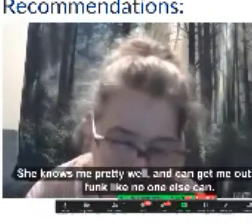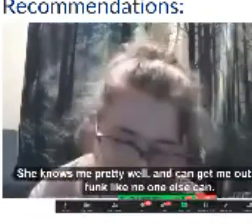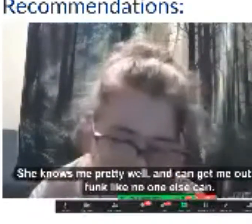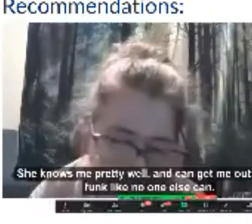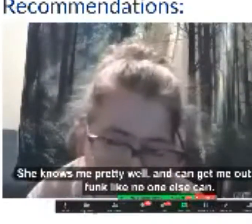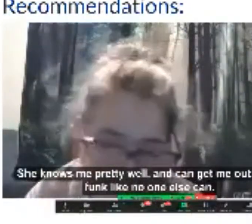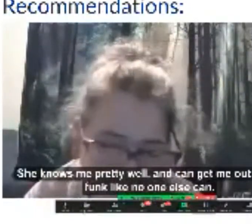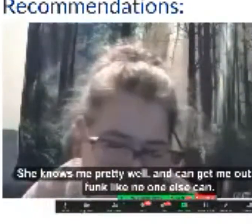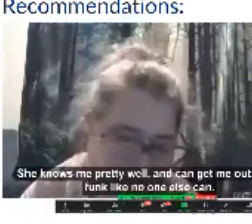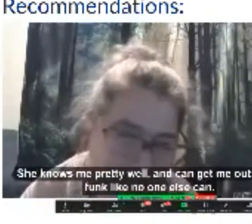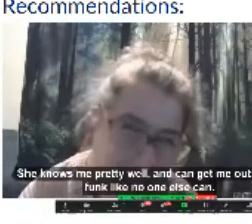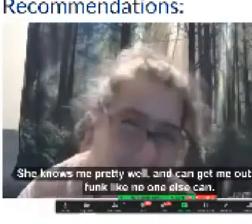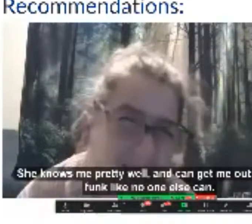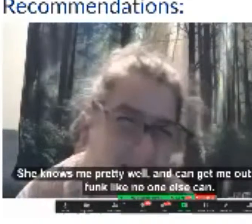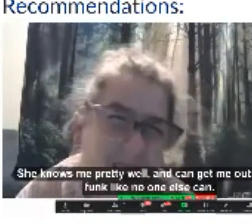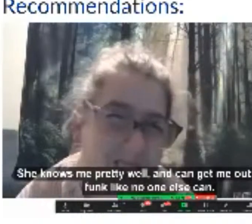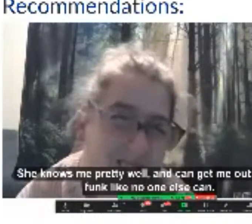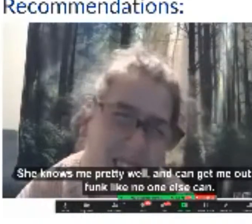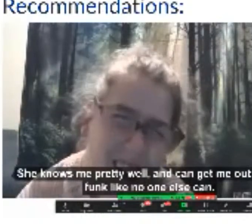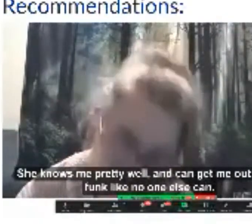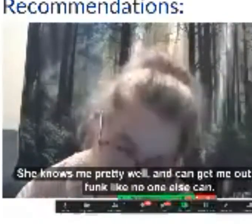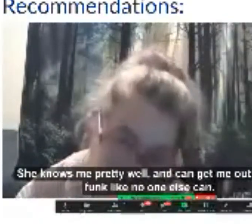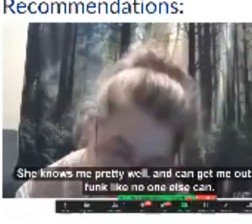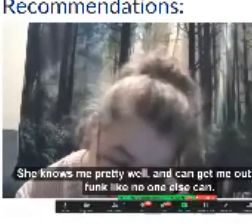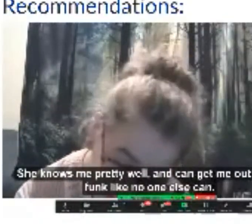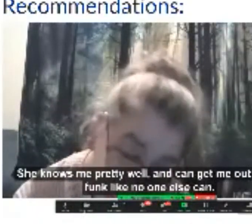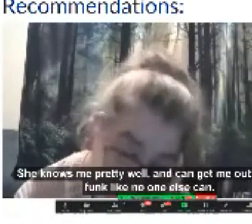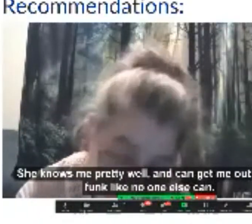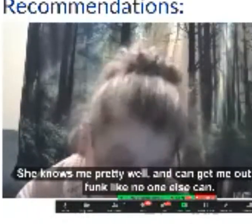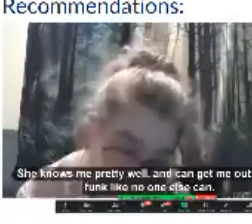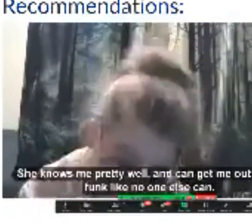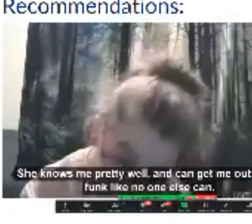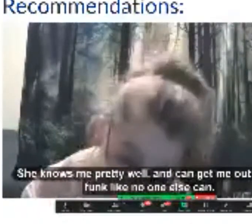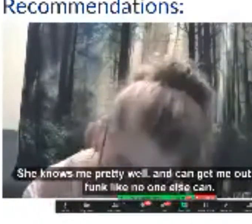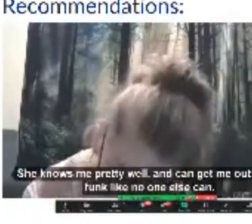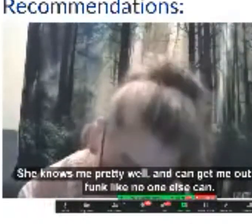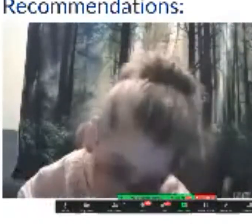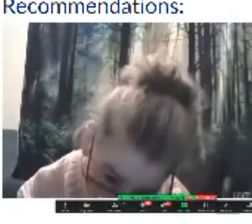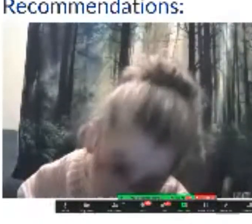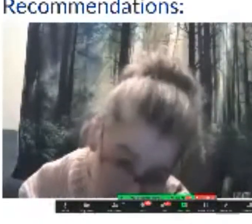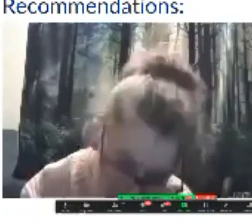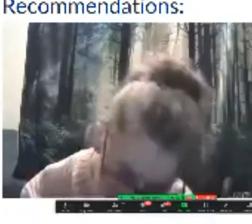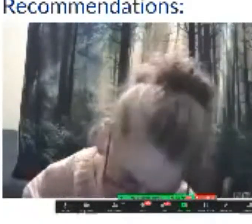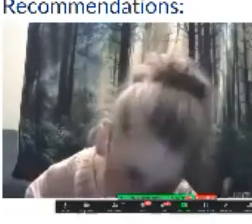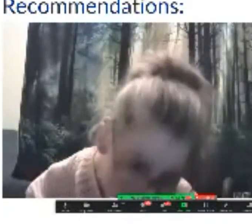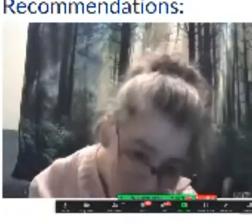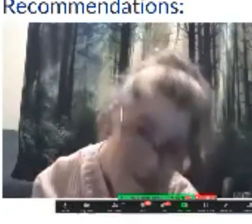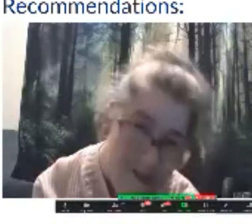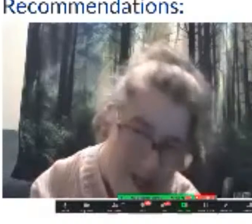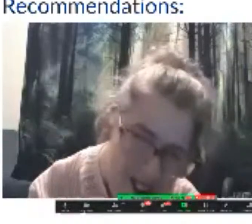She knows me pretty well and can get me out of my funk like no one else can.